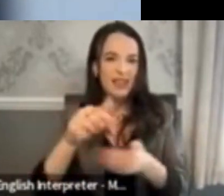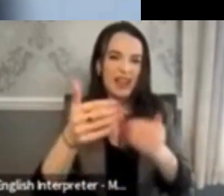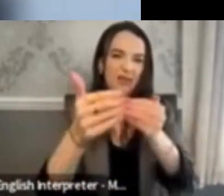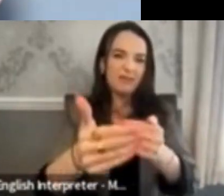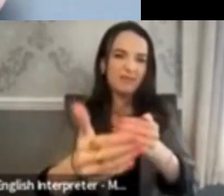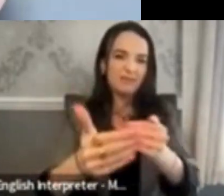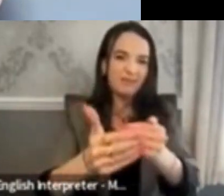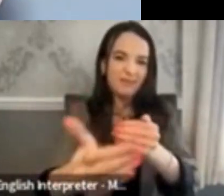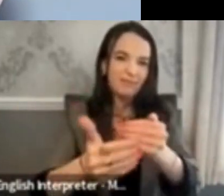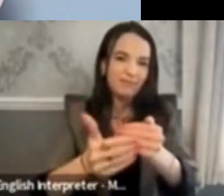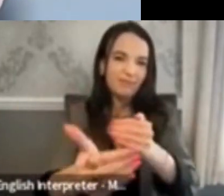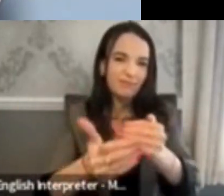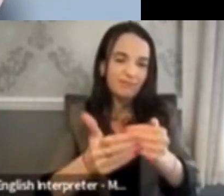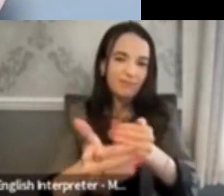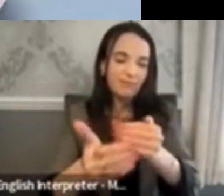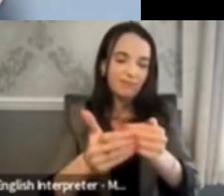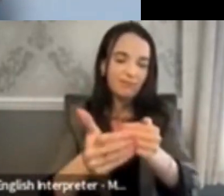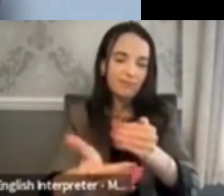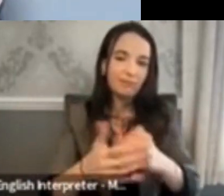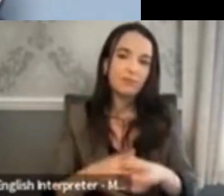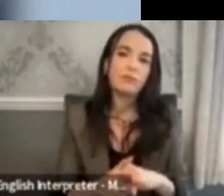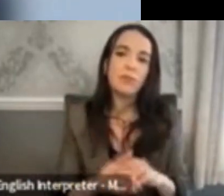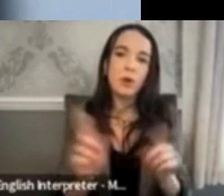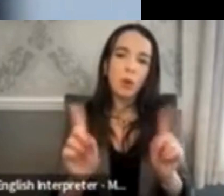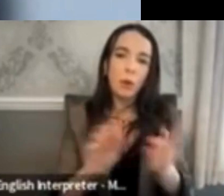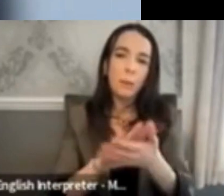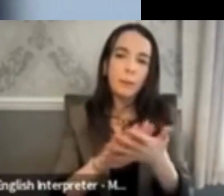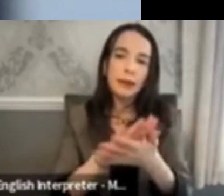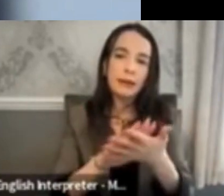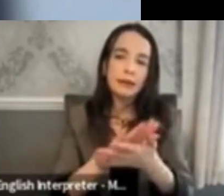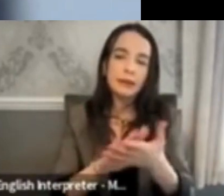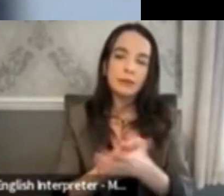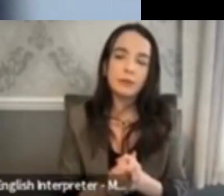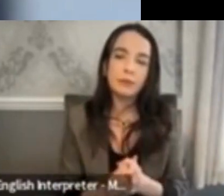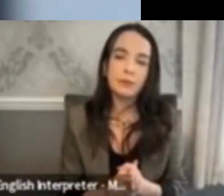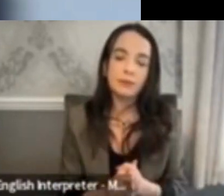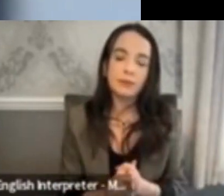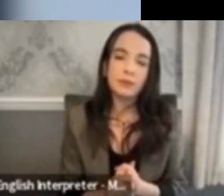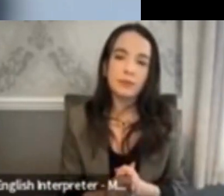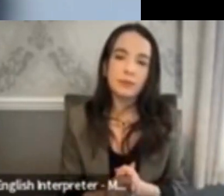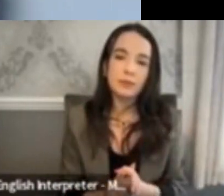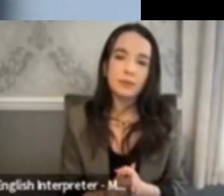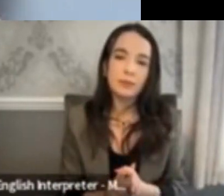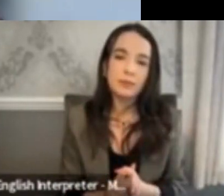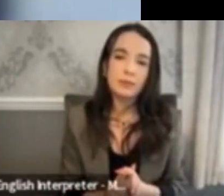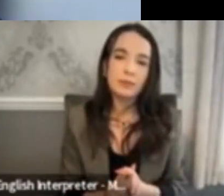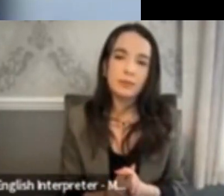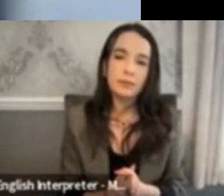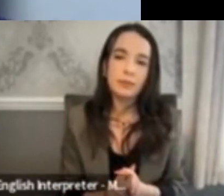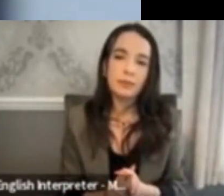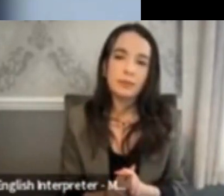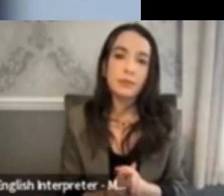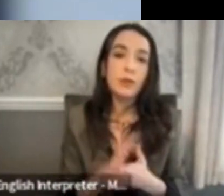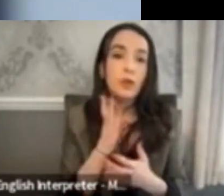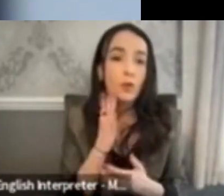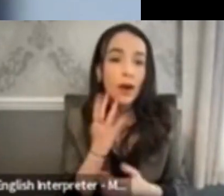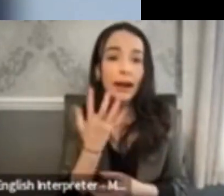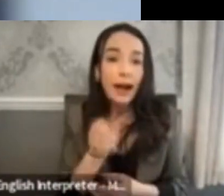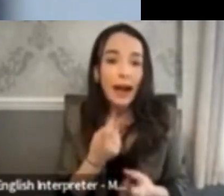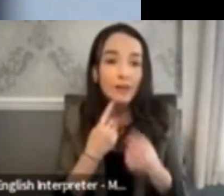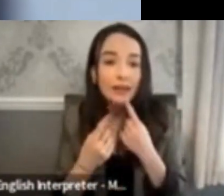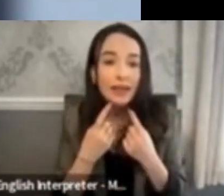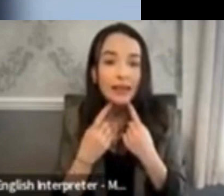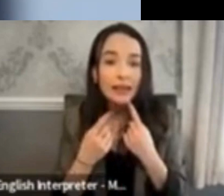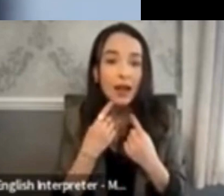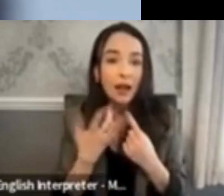department's already provided with money for to local authorities. So we will, once we've gathered that data